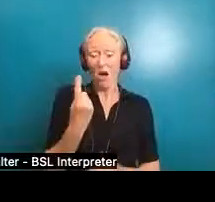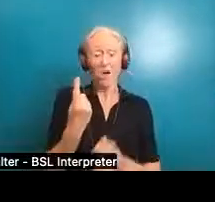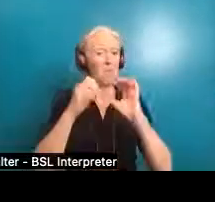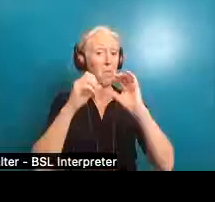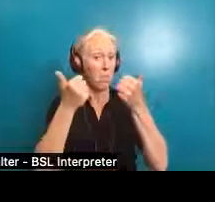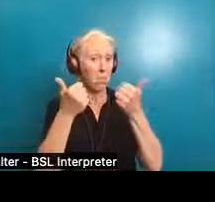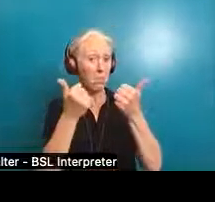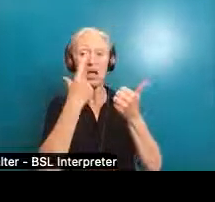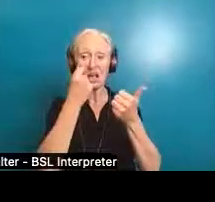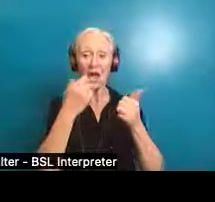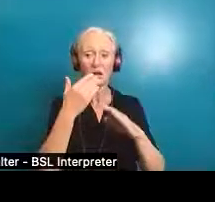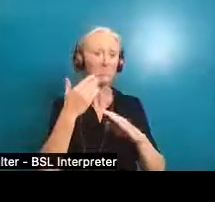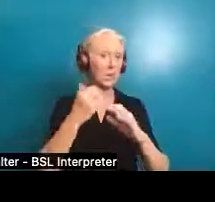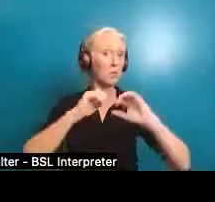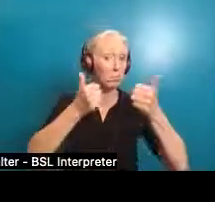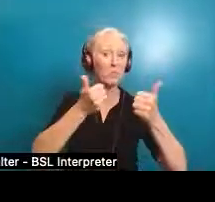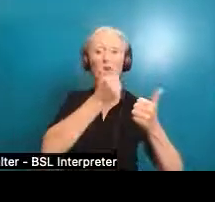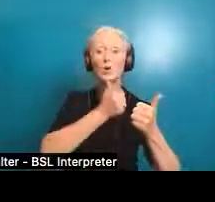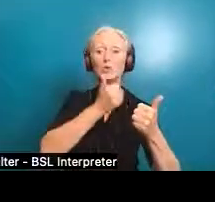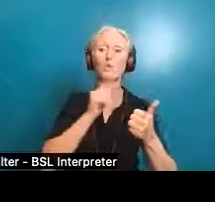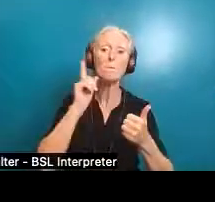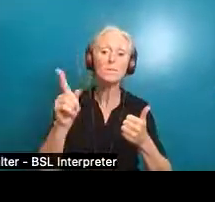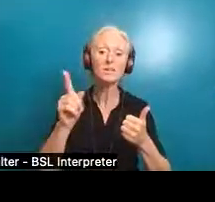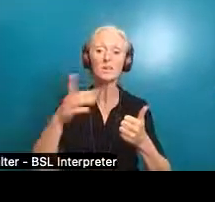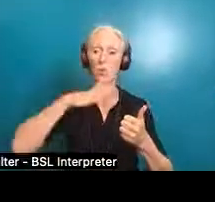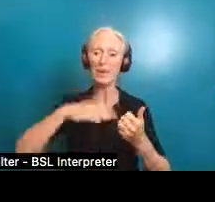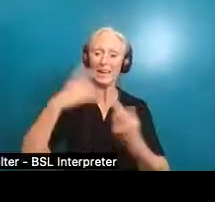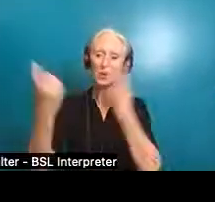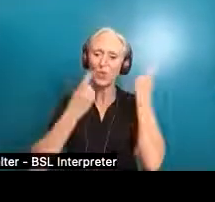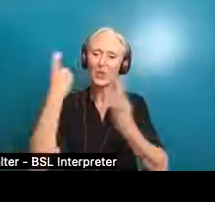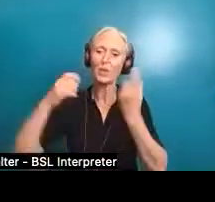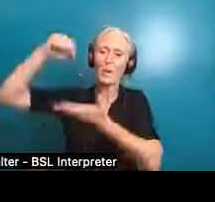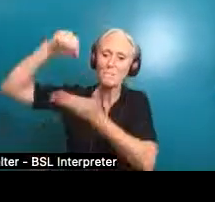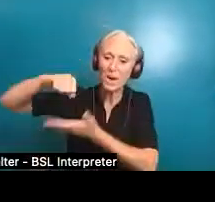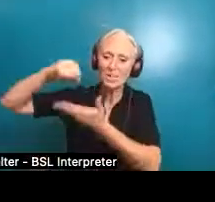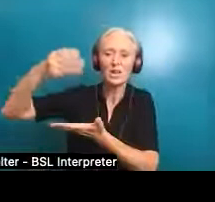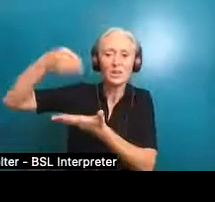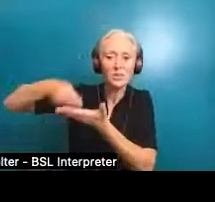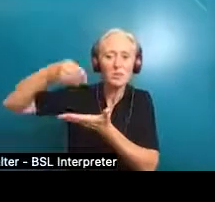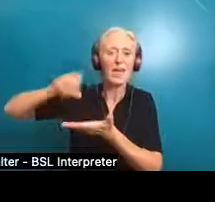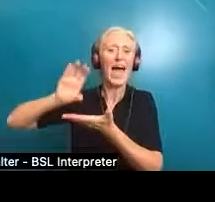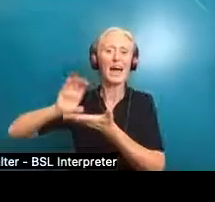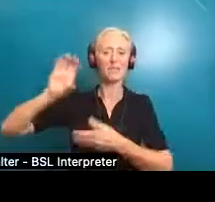to their financial constraints. But that's essentially the framework of